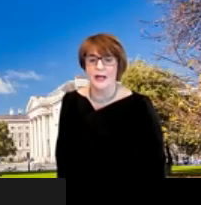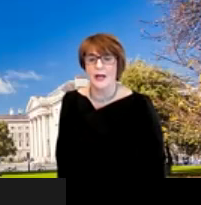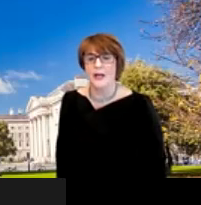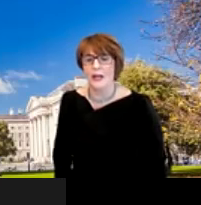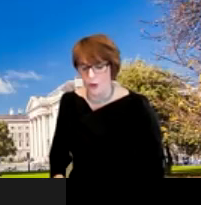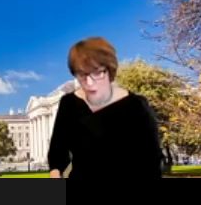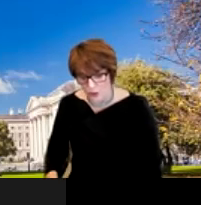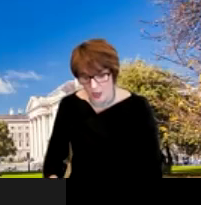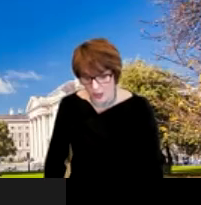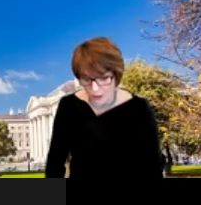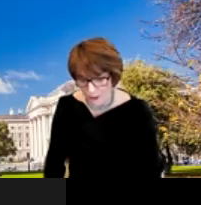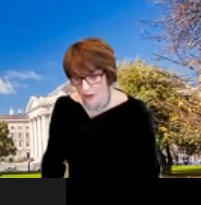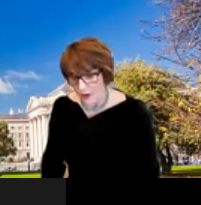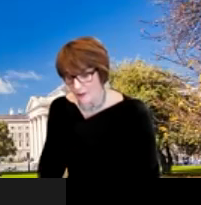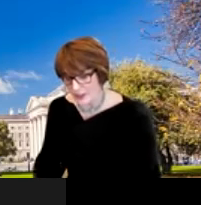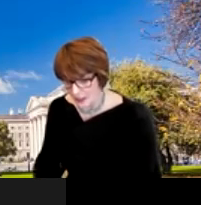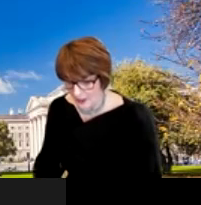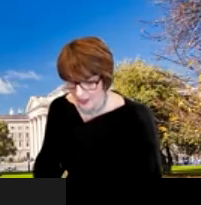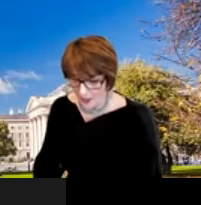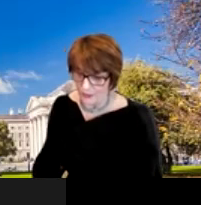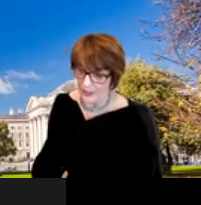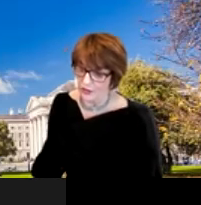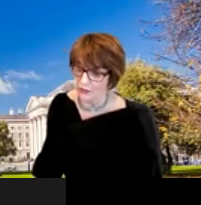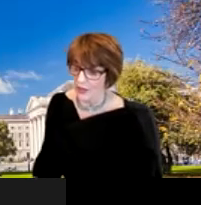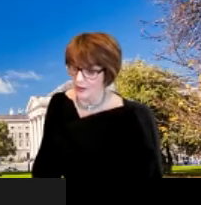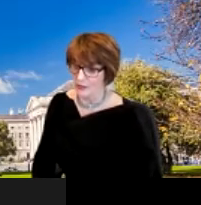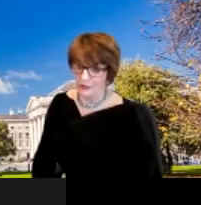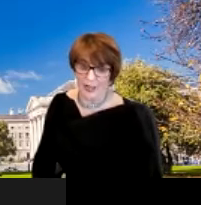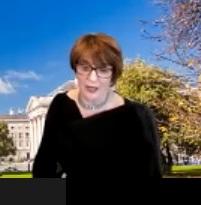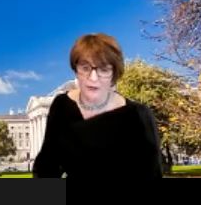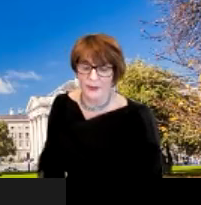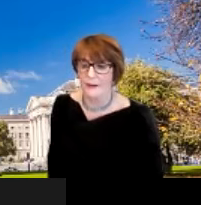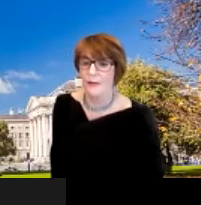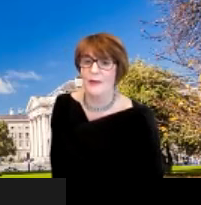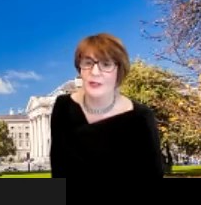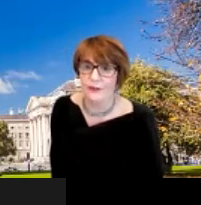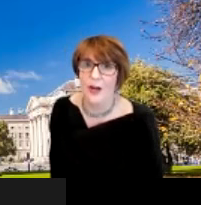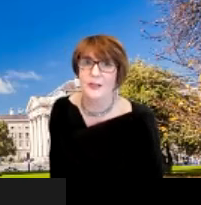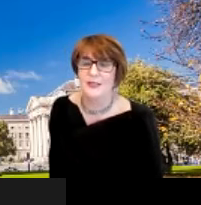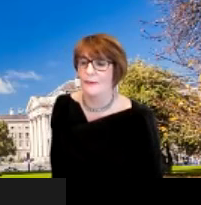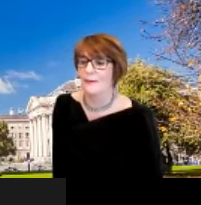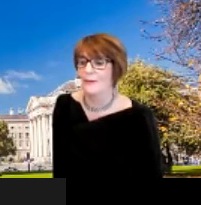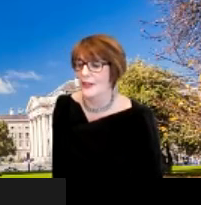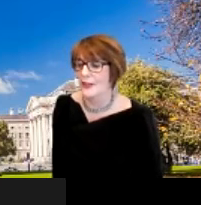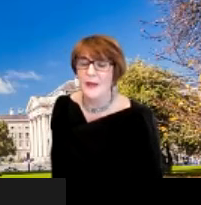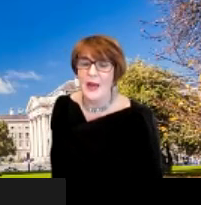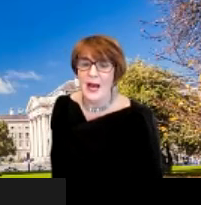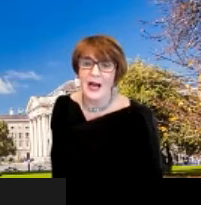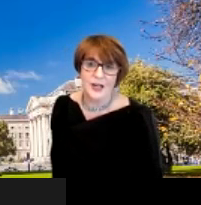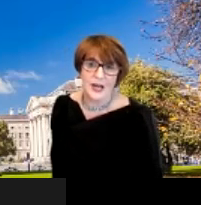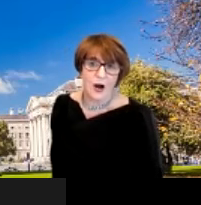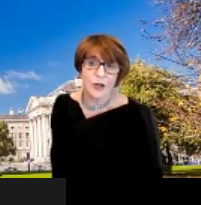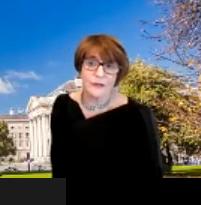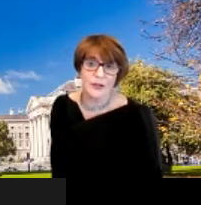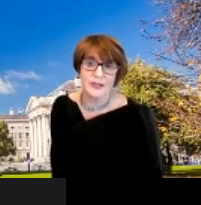Allen and a whole number from the team. And I really do want to thank everybody. I probably has forgot some people there,